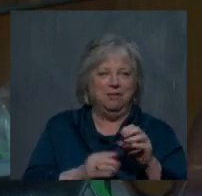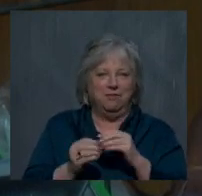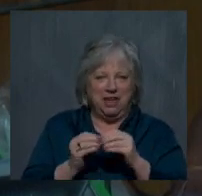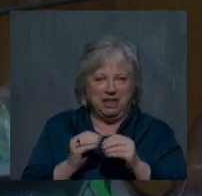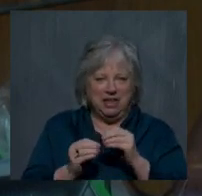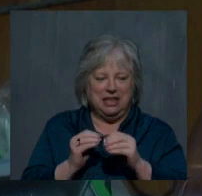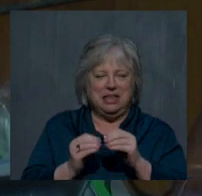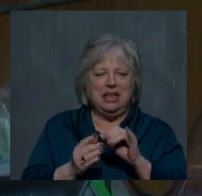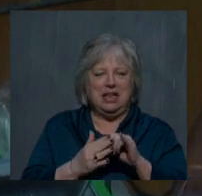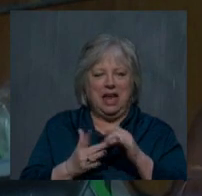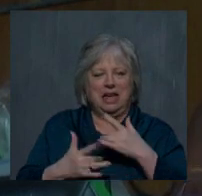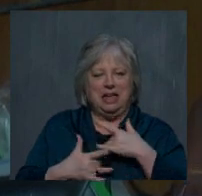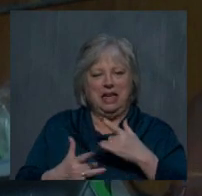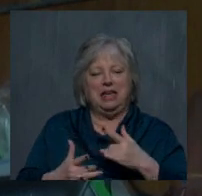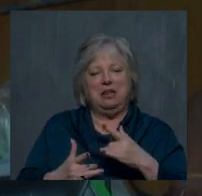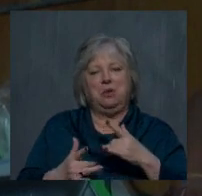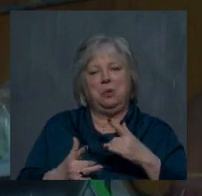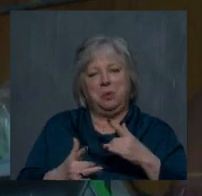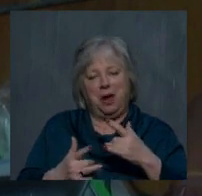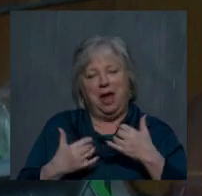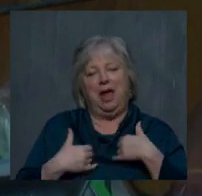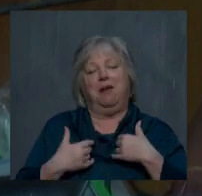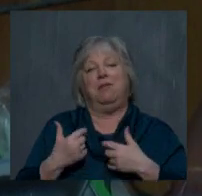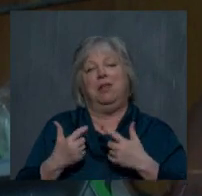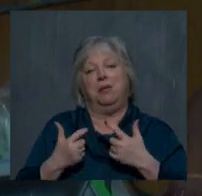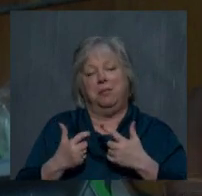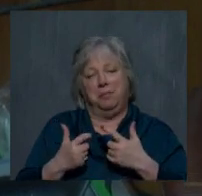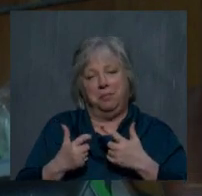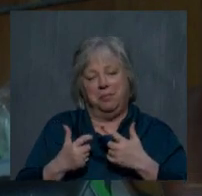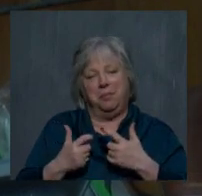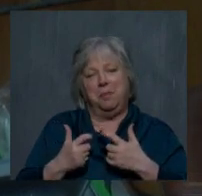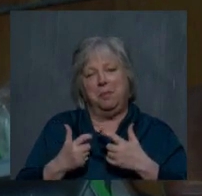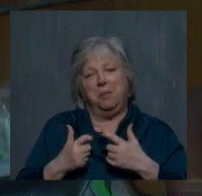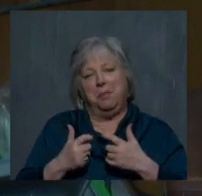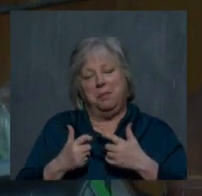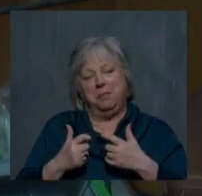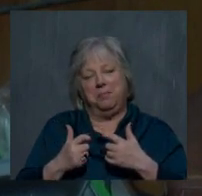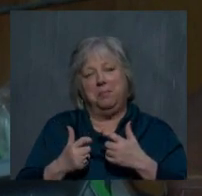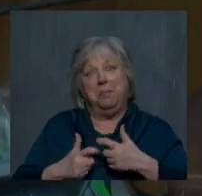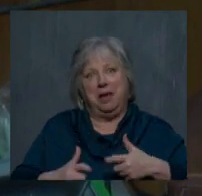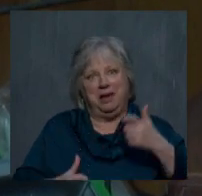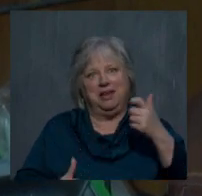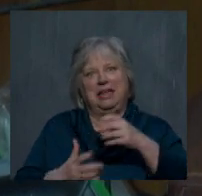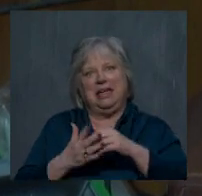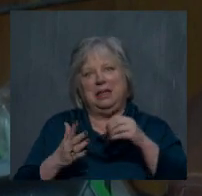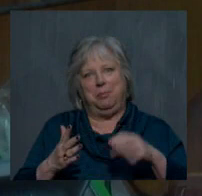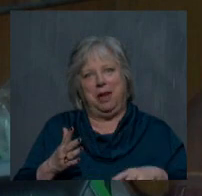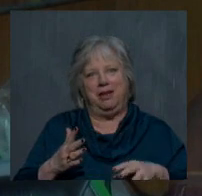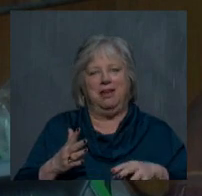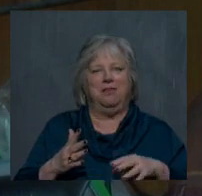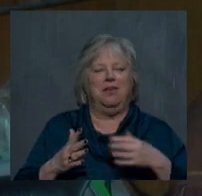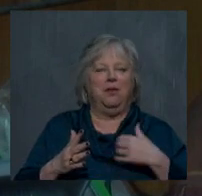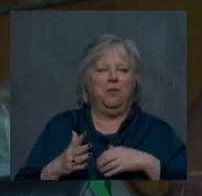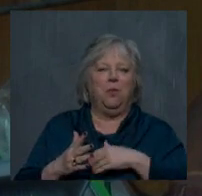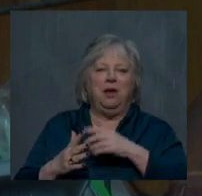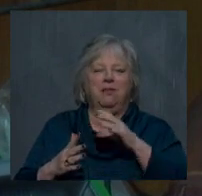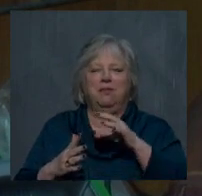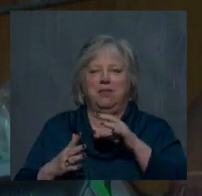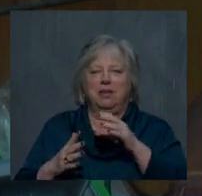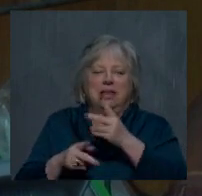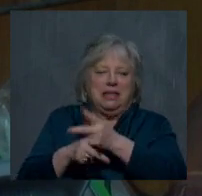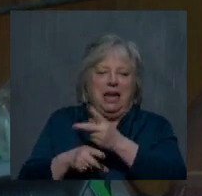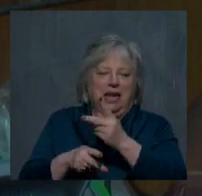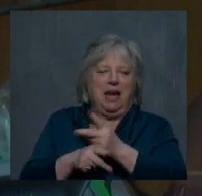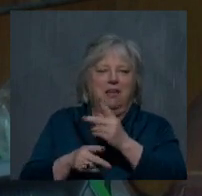fixes, which tend to be the most expensive. We picked the low-hanging fruit over the last several years, and now we're getting into the final mile